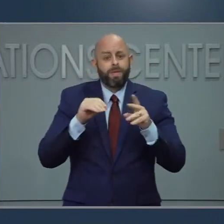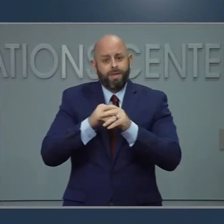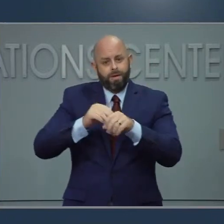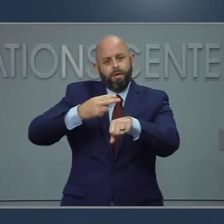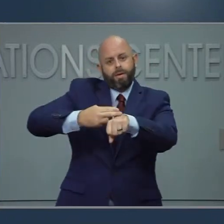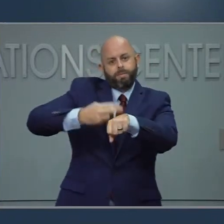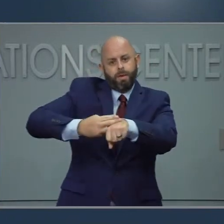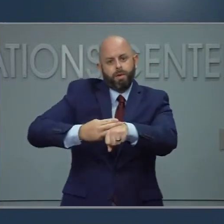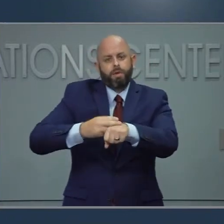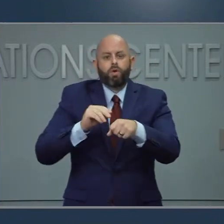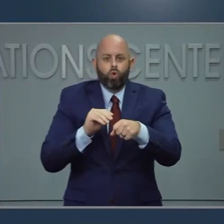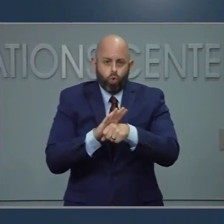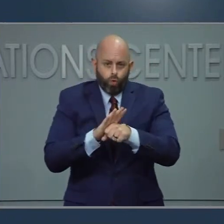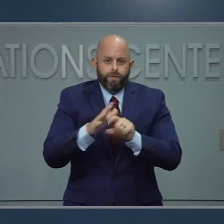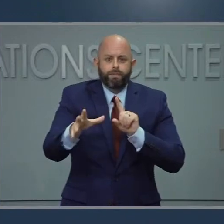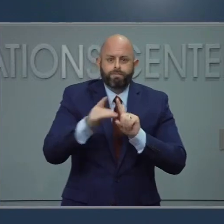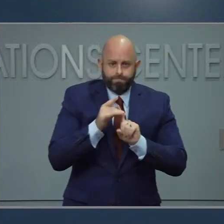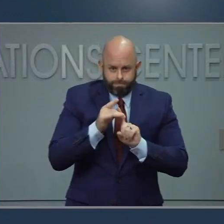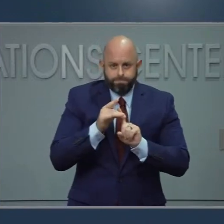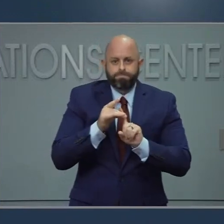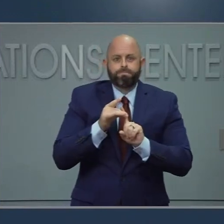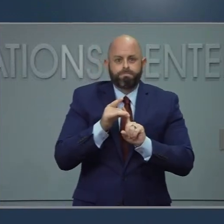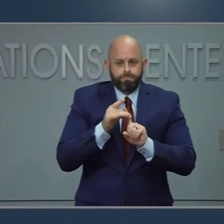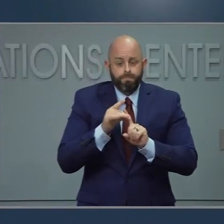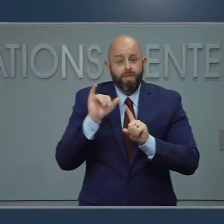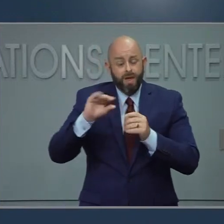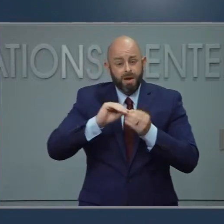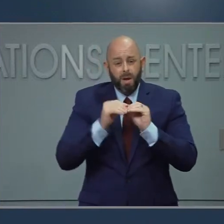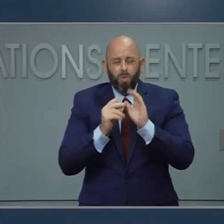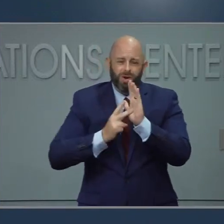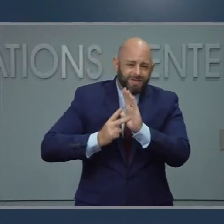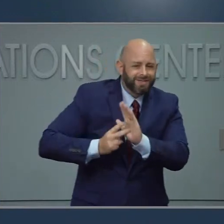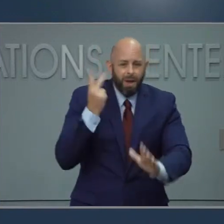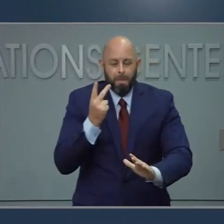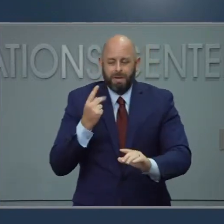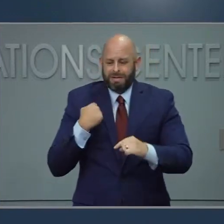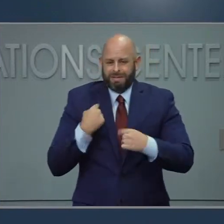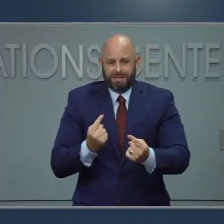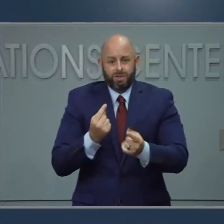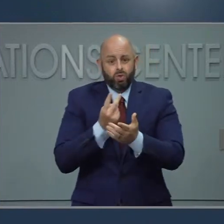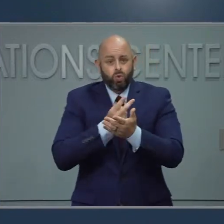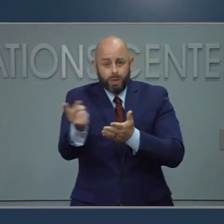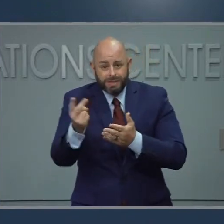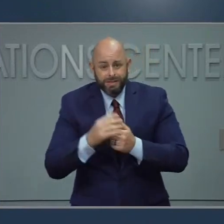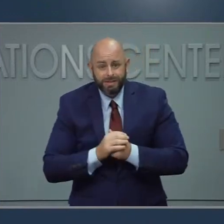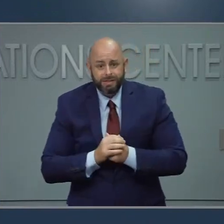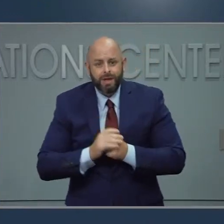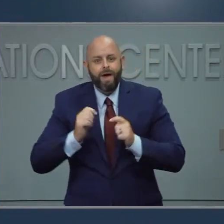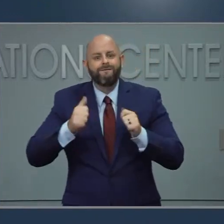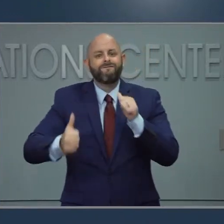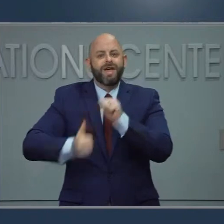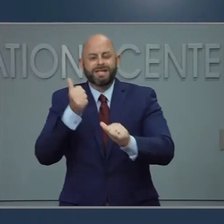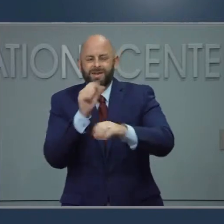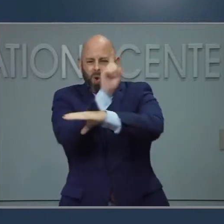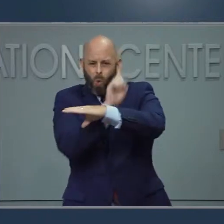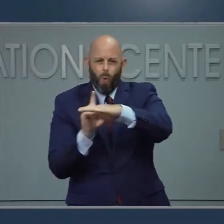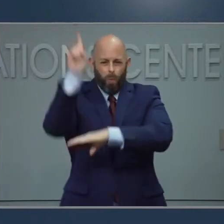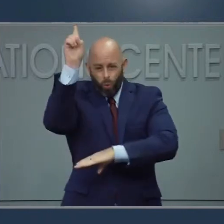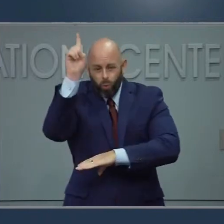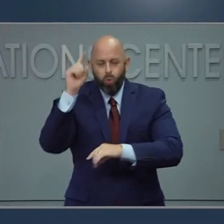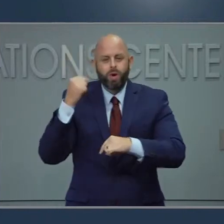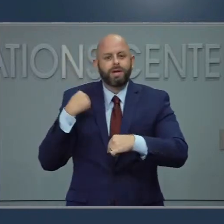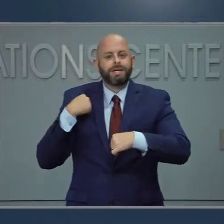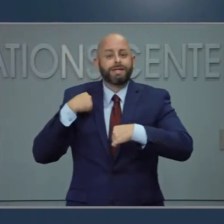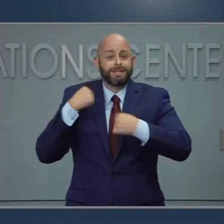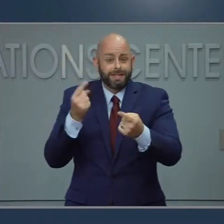COVID. This number has more than doubled in just 2 weeks and has been the fastest increase we've seen since